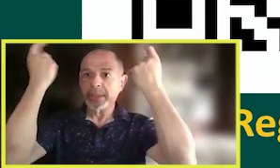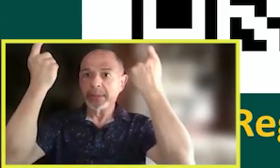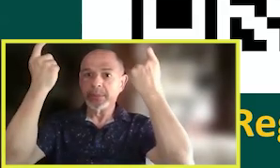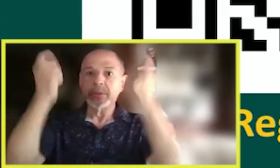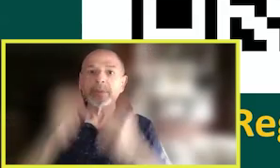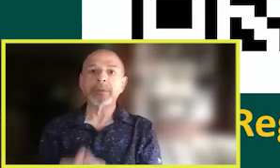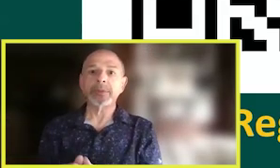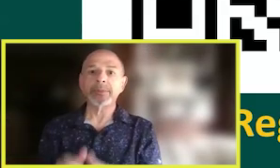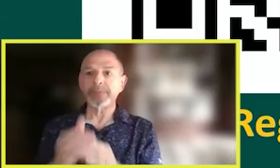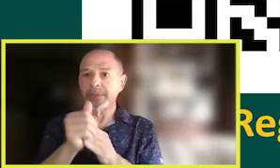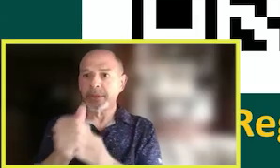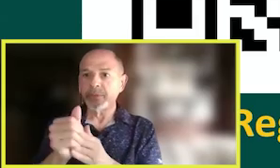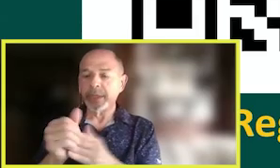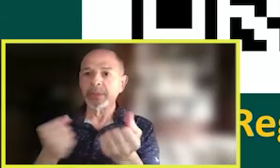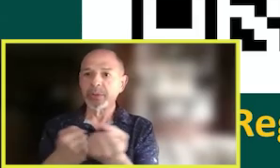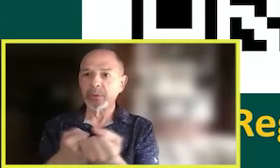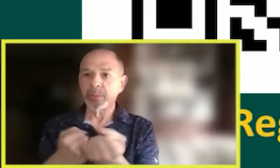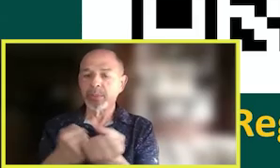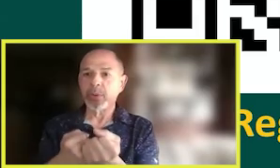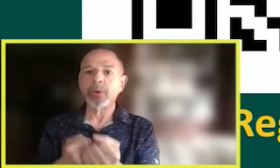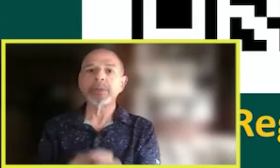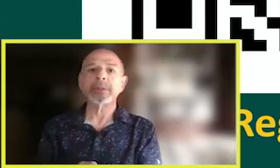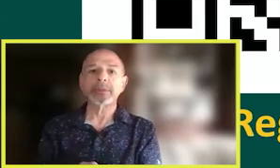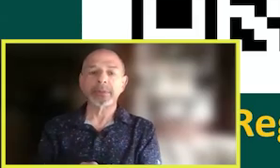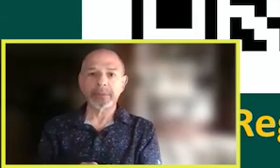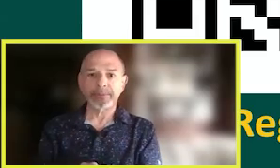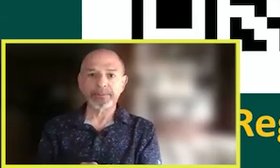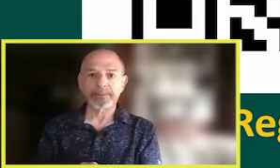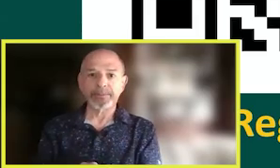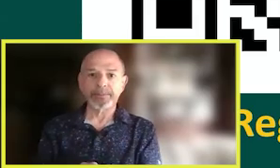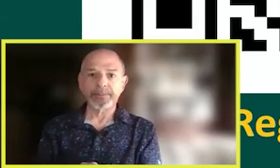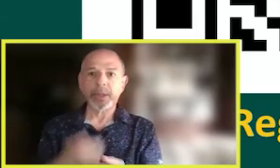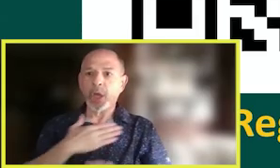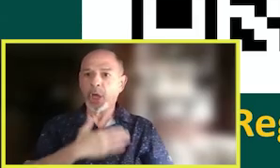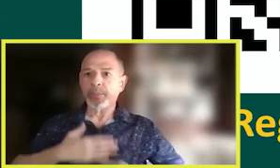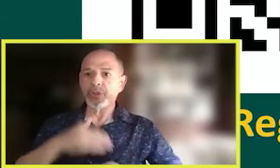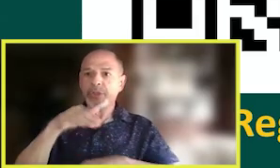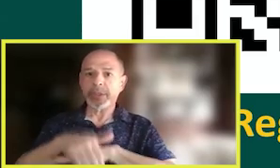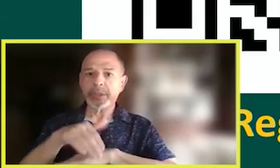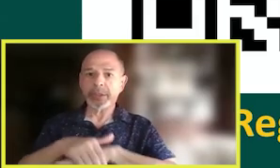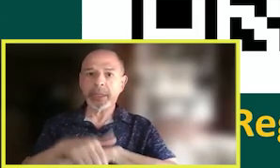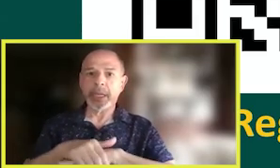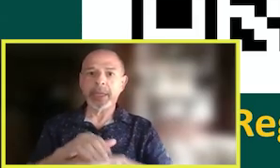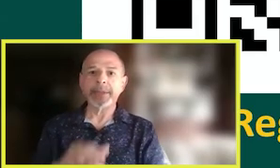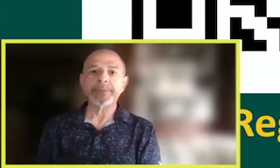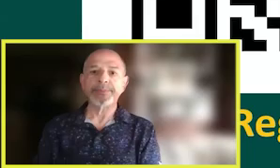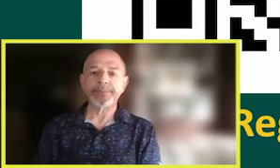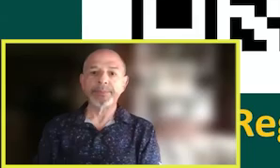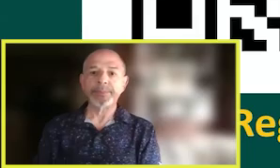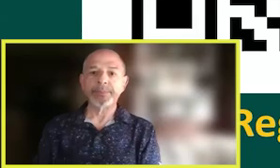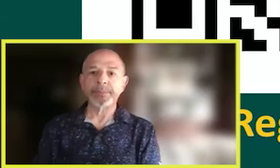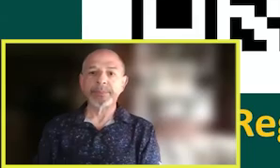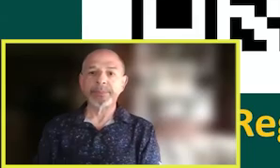direct support professionals, an appreciation night. And Ripen is hosting it at